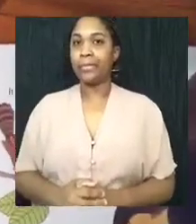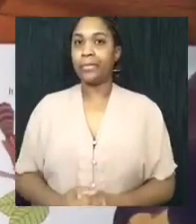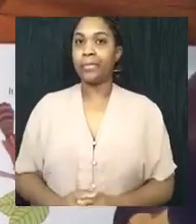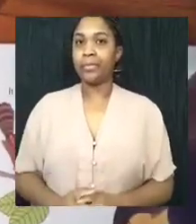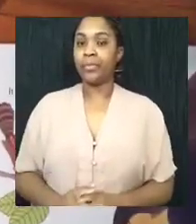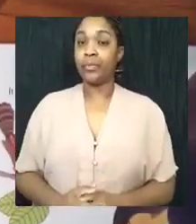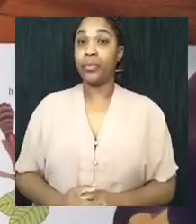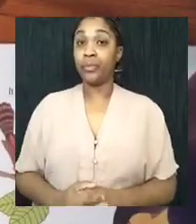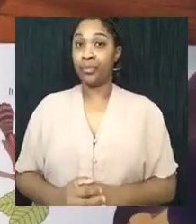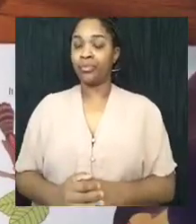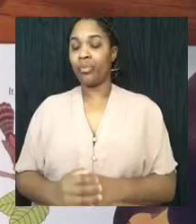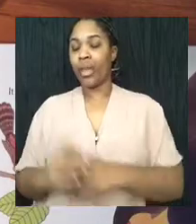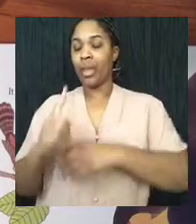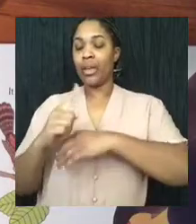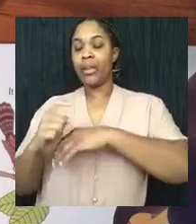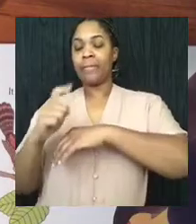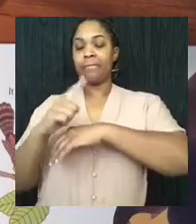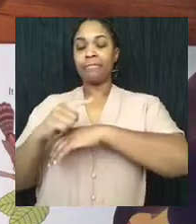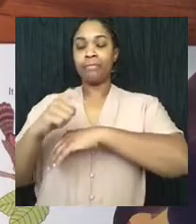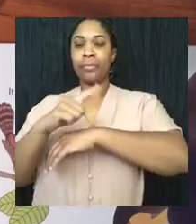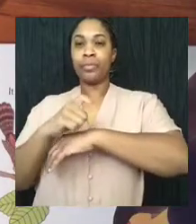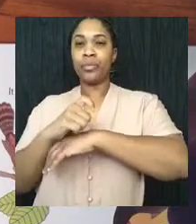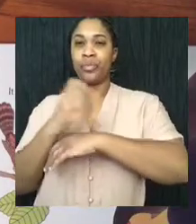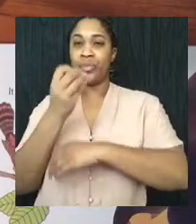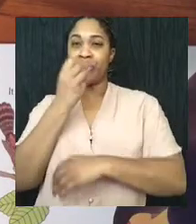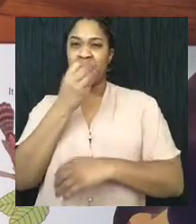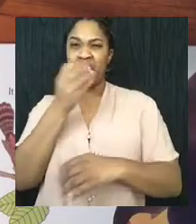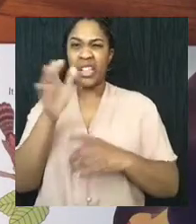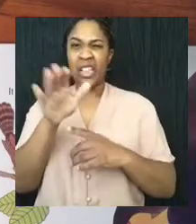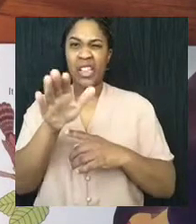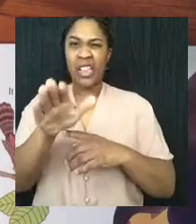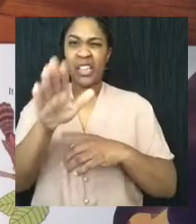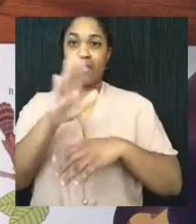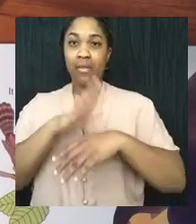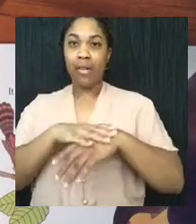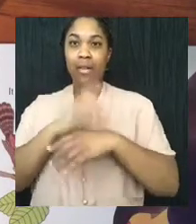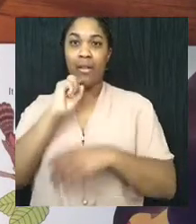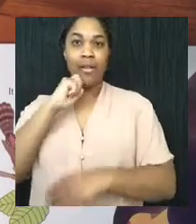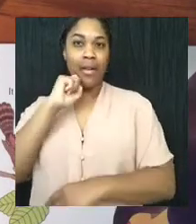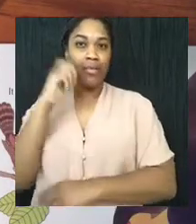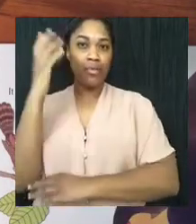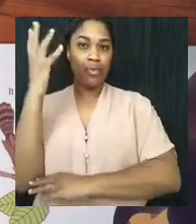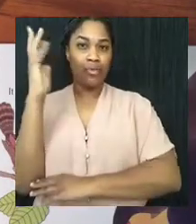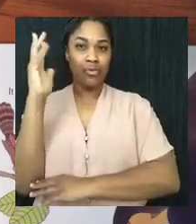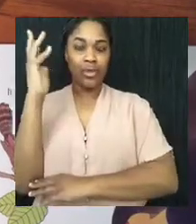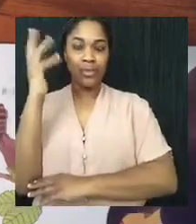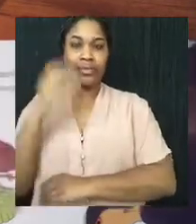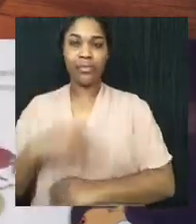A caterpillar is eating a leaf on an apple tree.